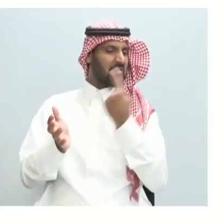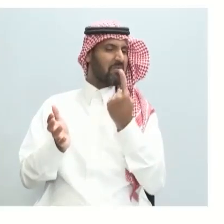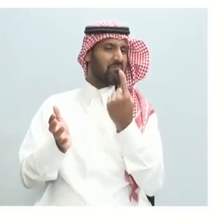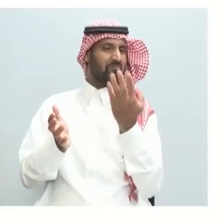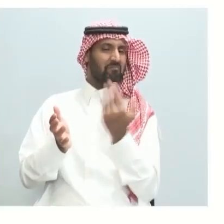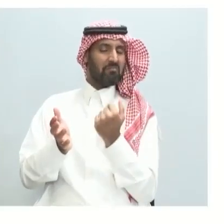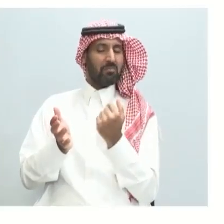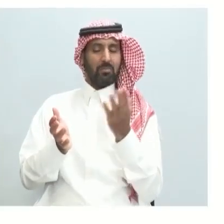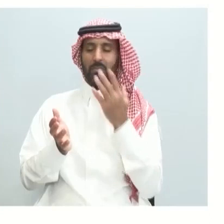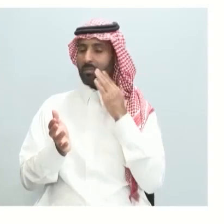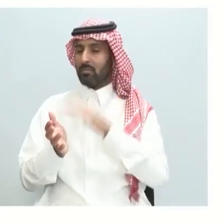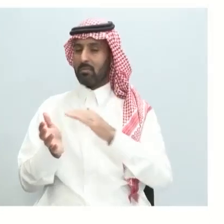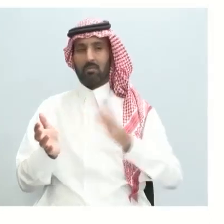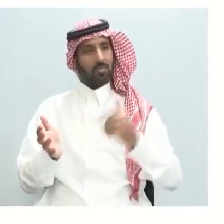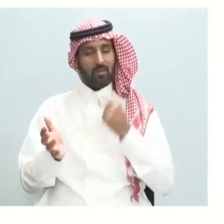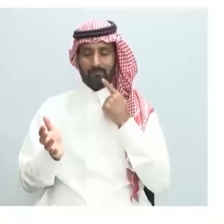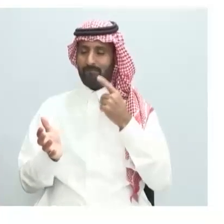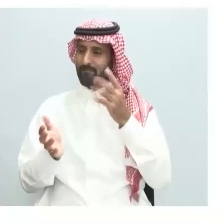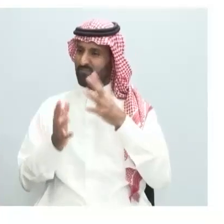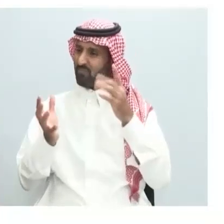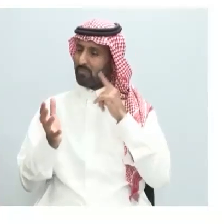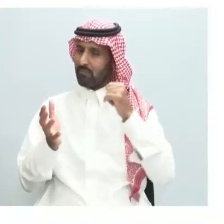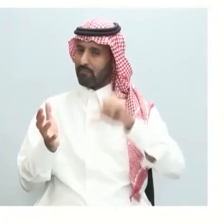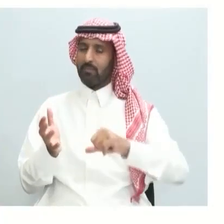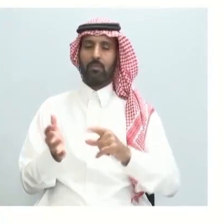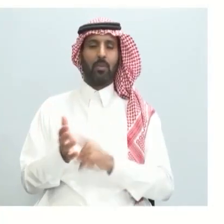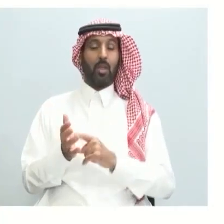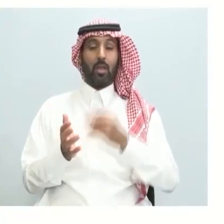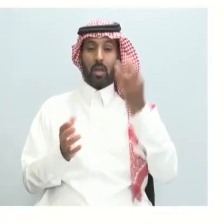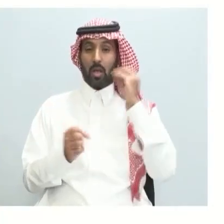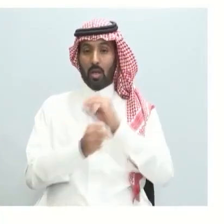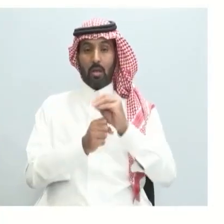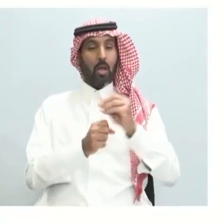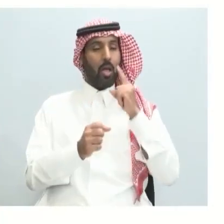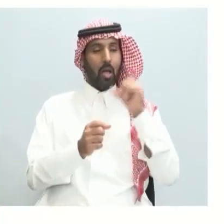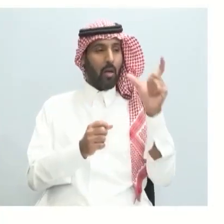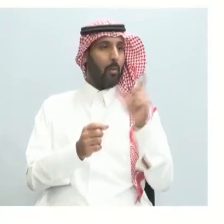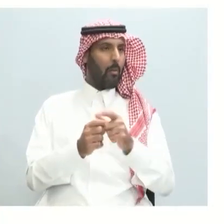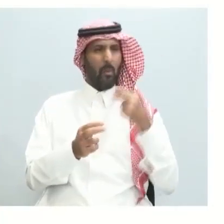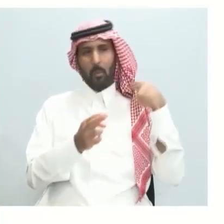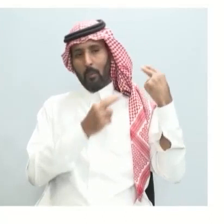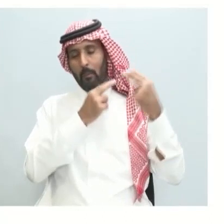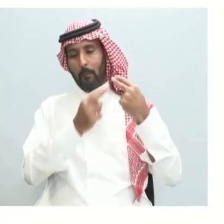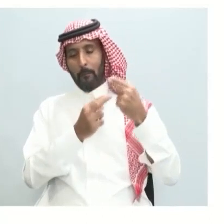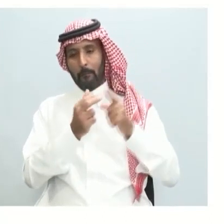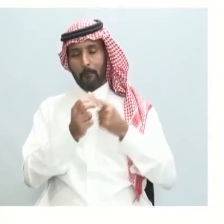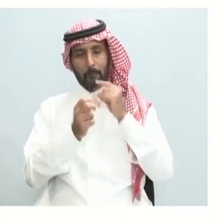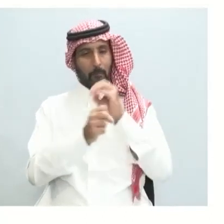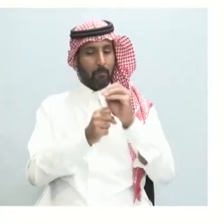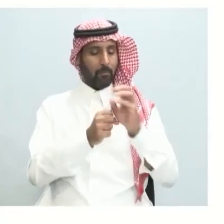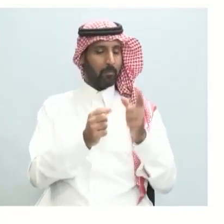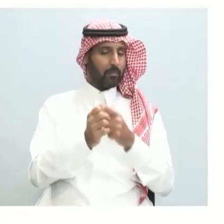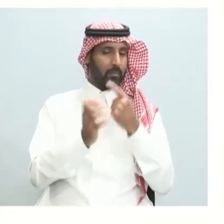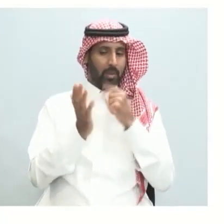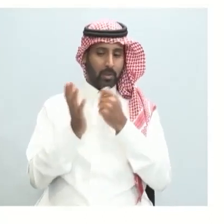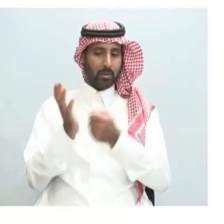alone, where there's no children, where there is no love. And if you remember, we took some culture notes regarding the authors that have